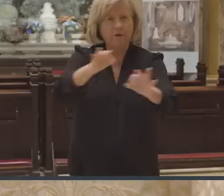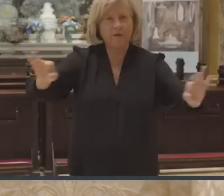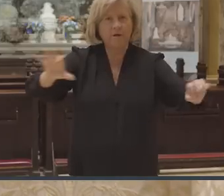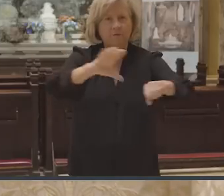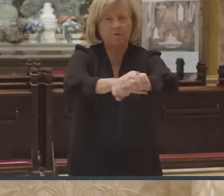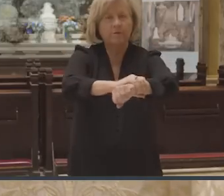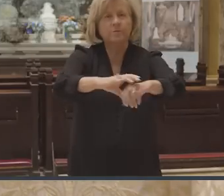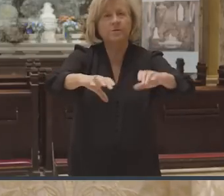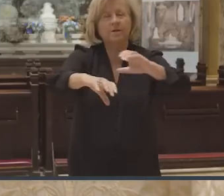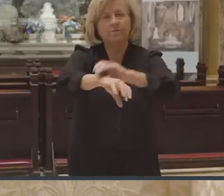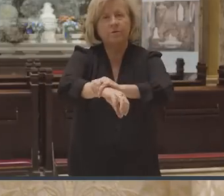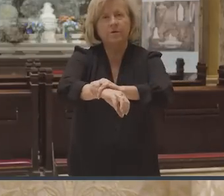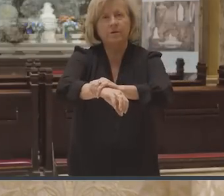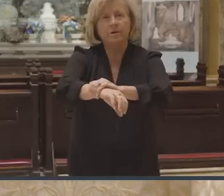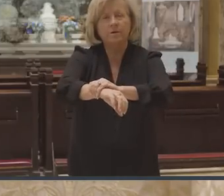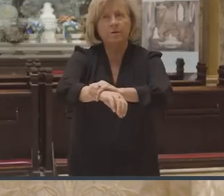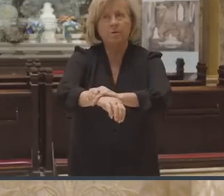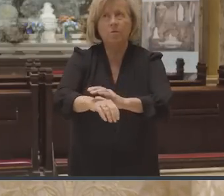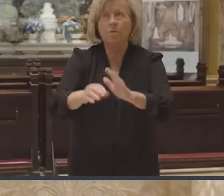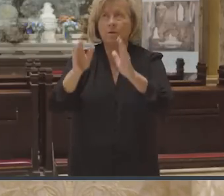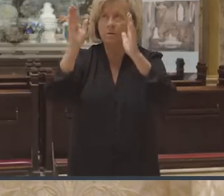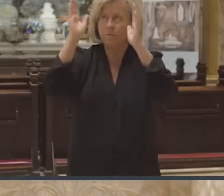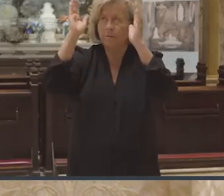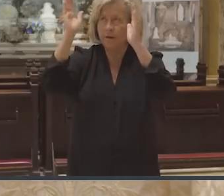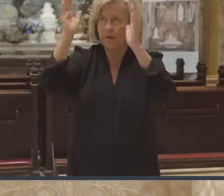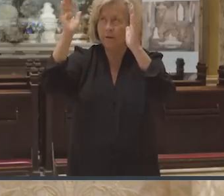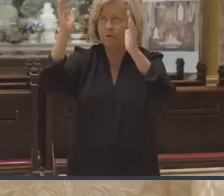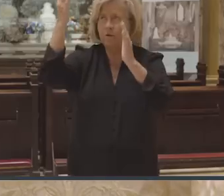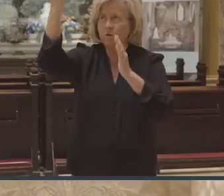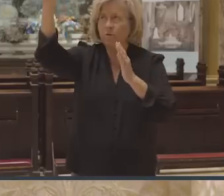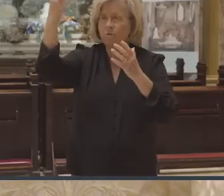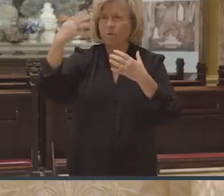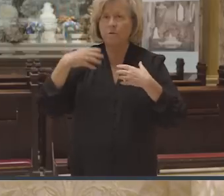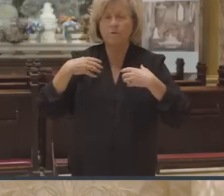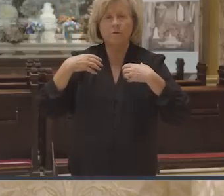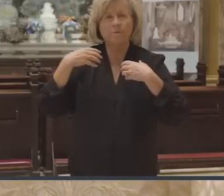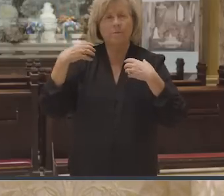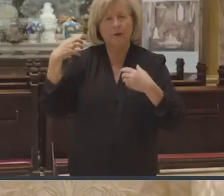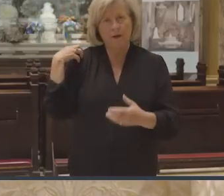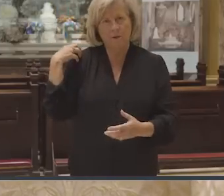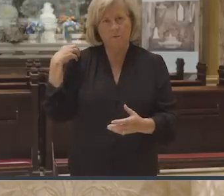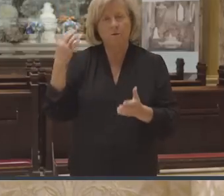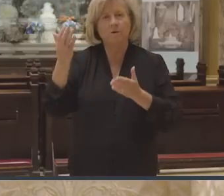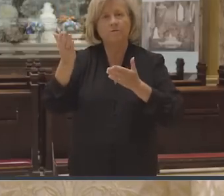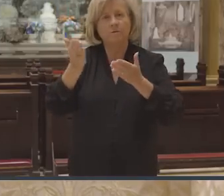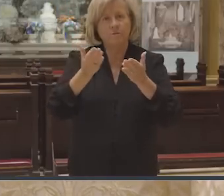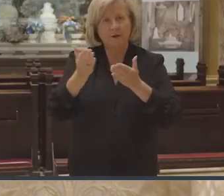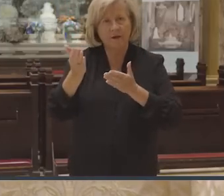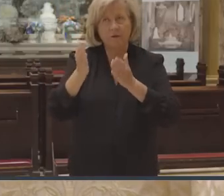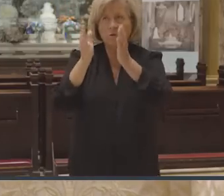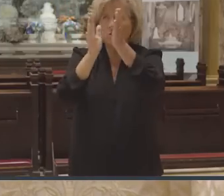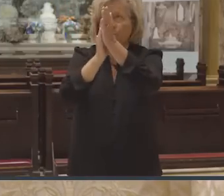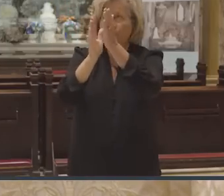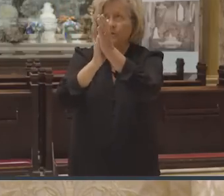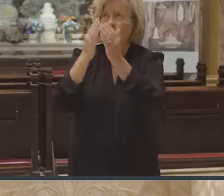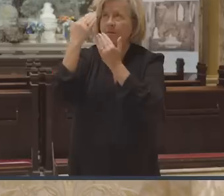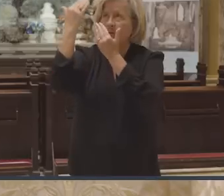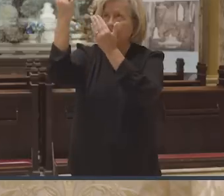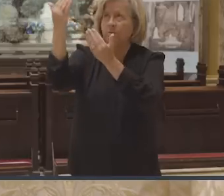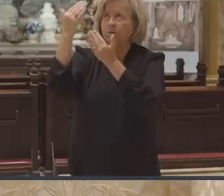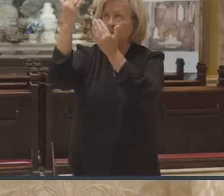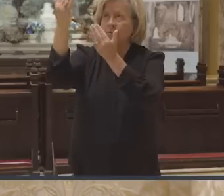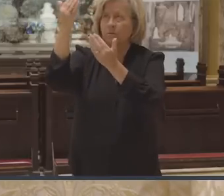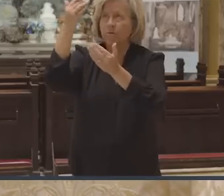may render your majesty service, and ceaselessly proclaim your praise. Through our Lord Jesus